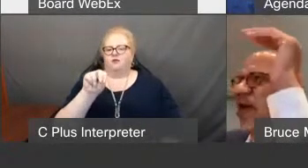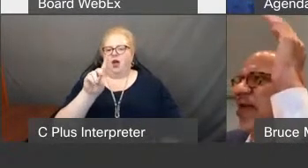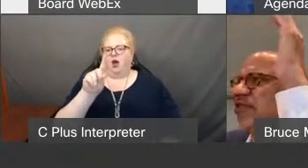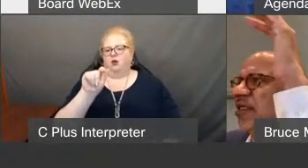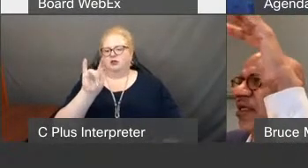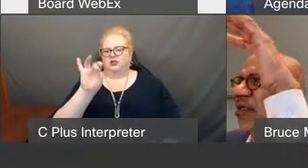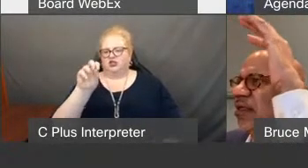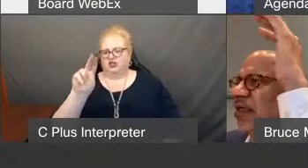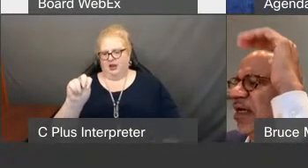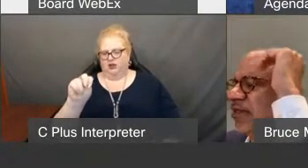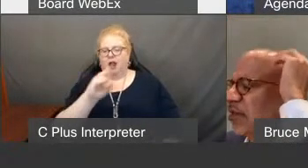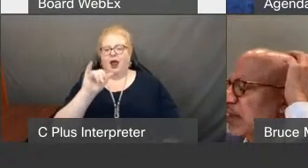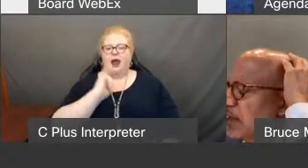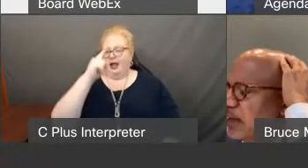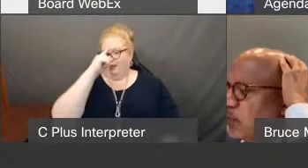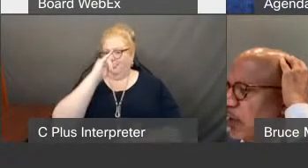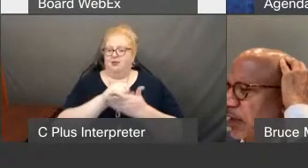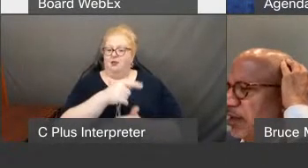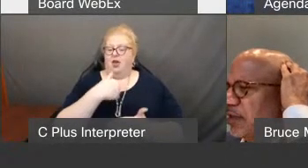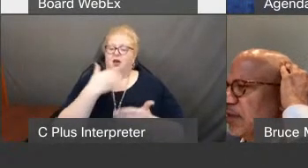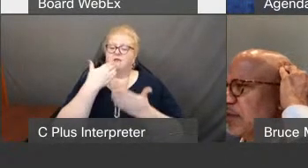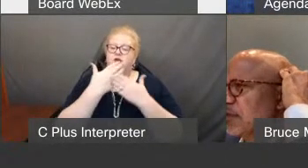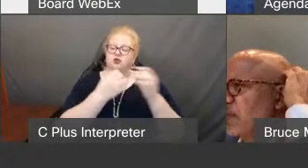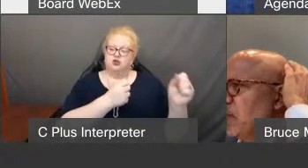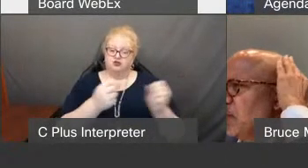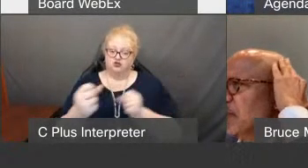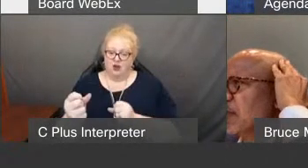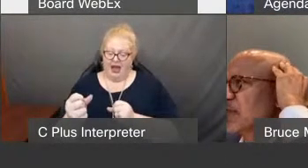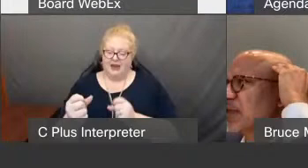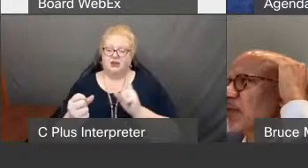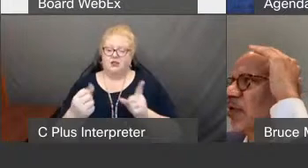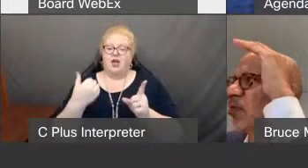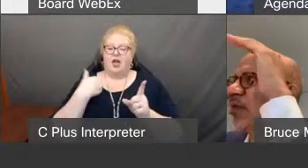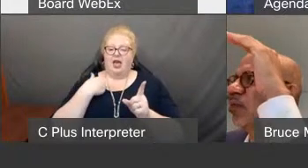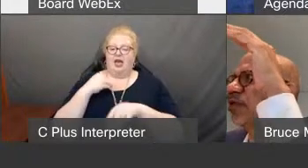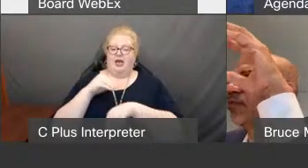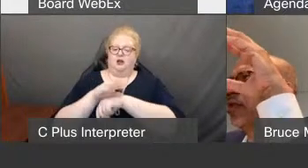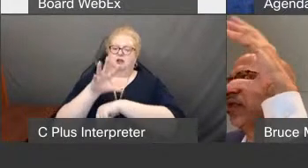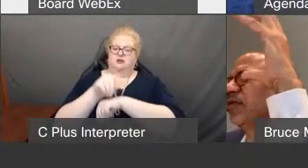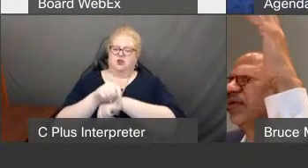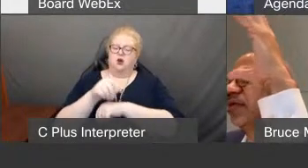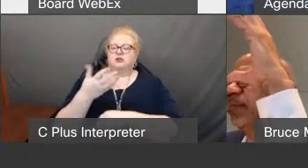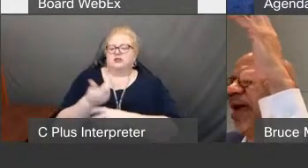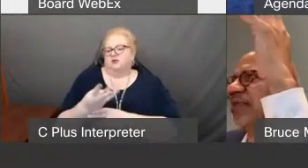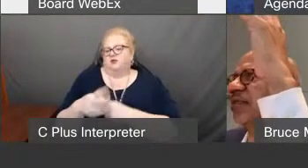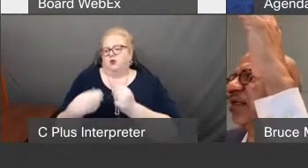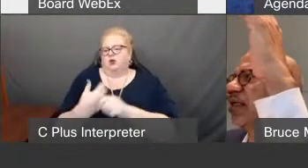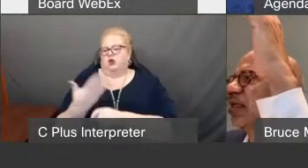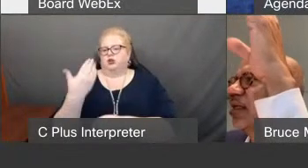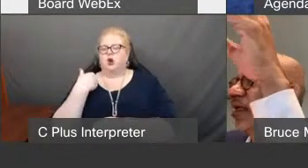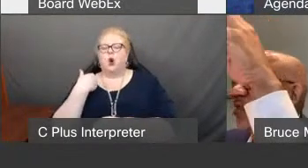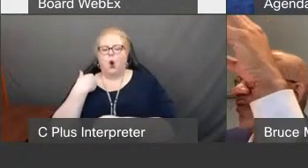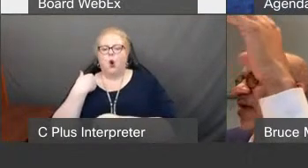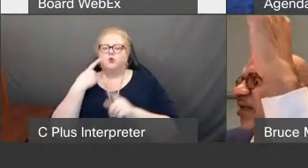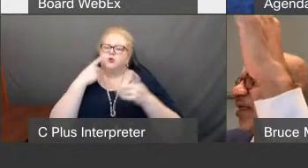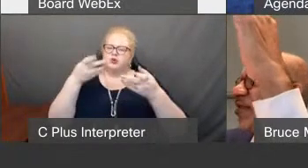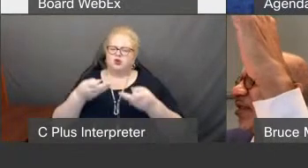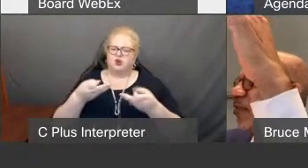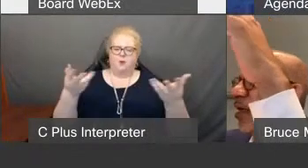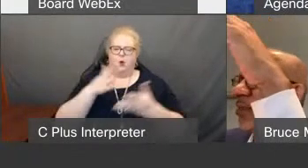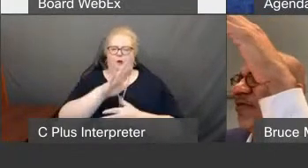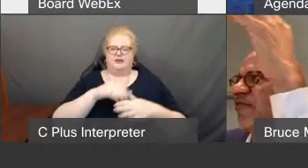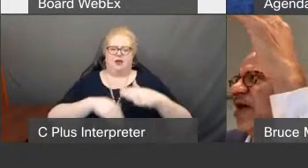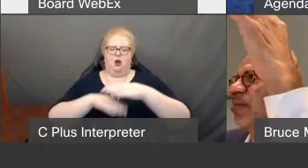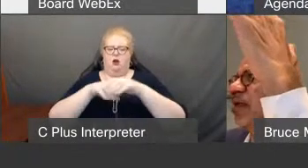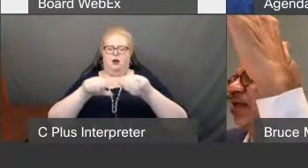a strategy, and they actually brought a consultant a few years ago to say, you know, what's really your capacity as a